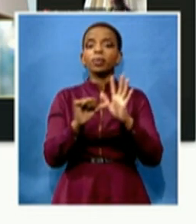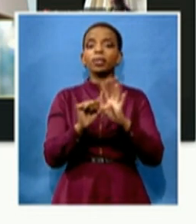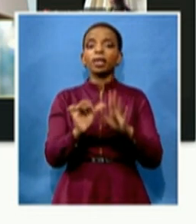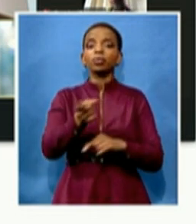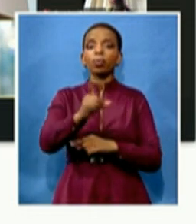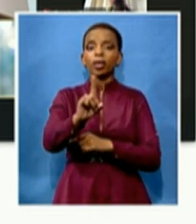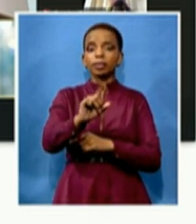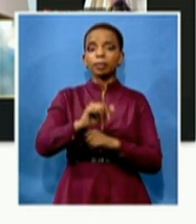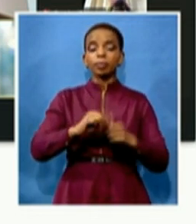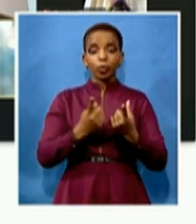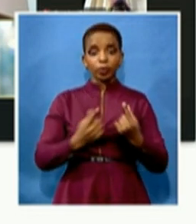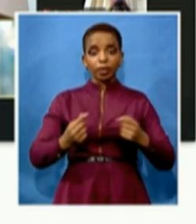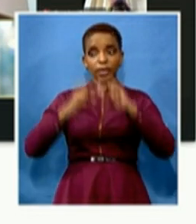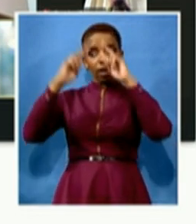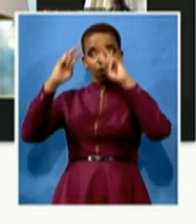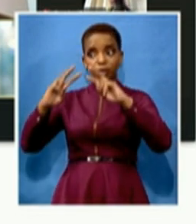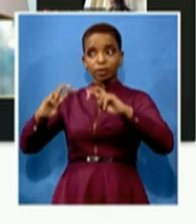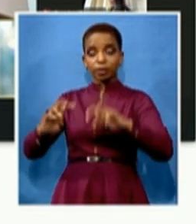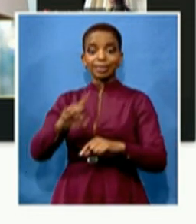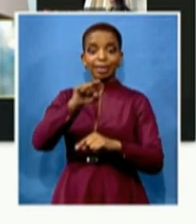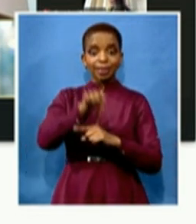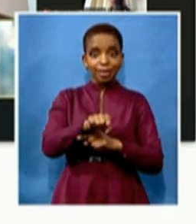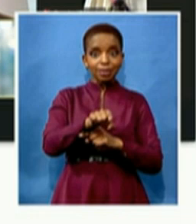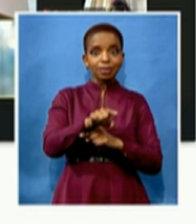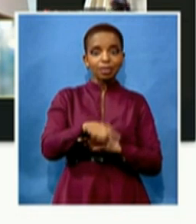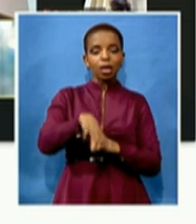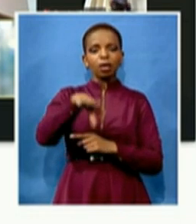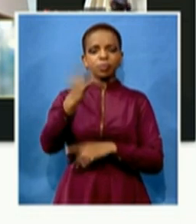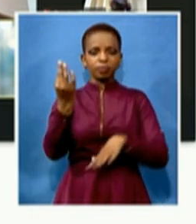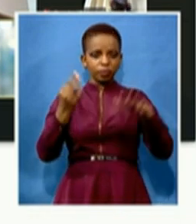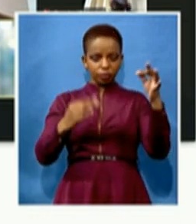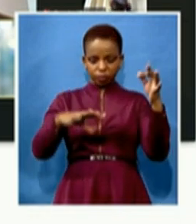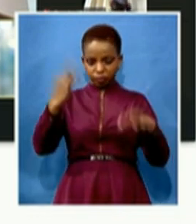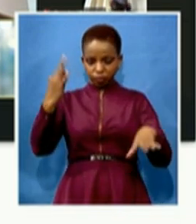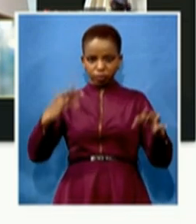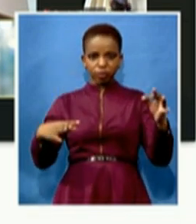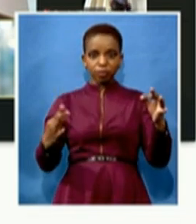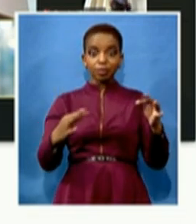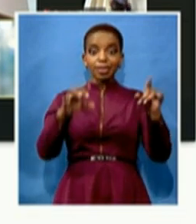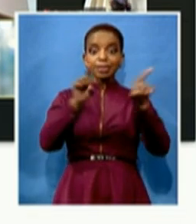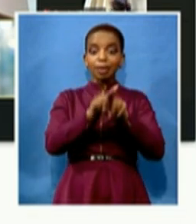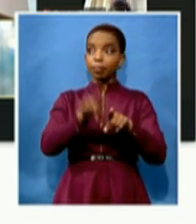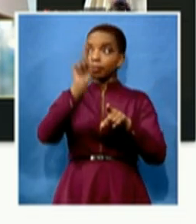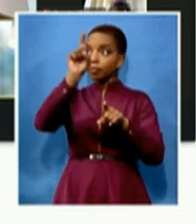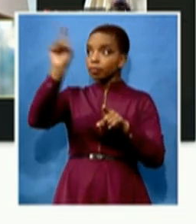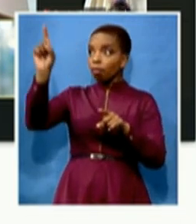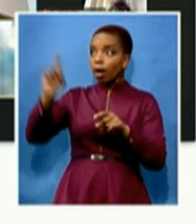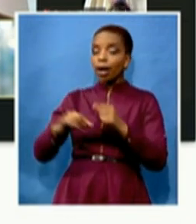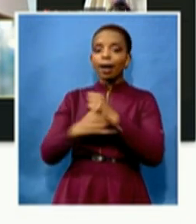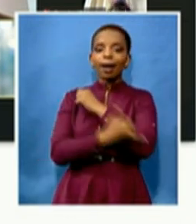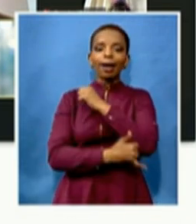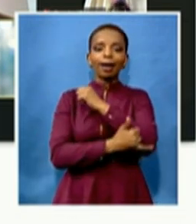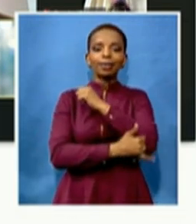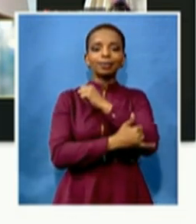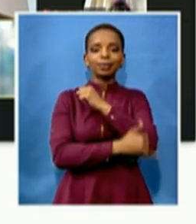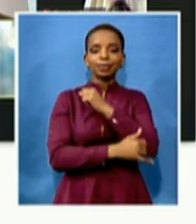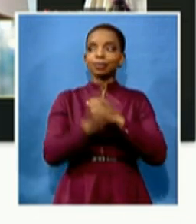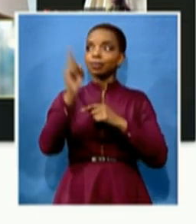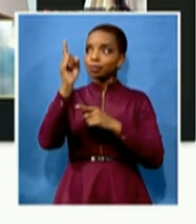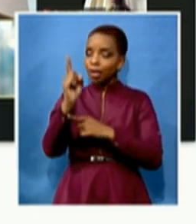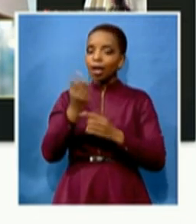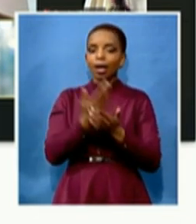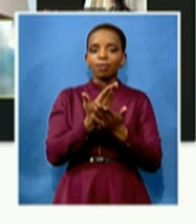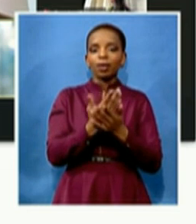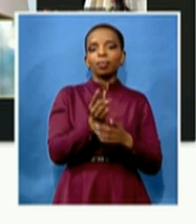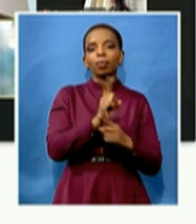unfolded in other countries is the availability of hospitalization beds. So the work that the department has done in order to set